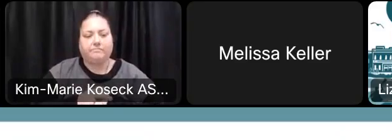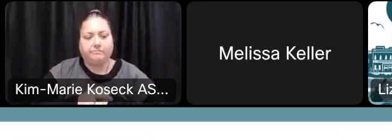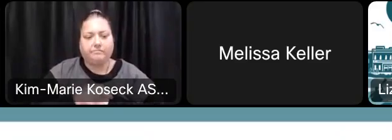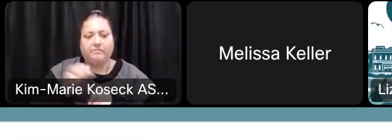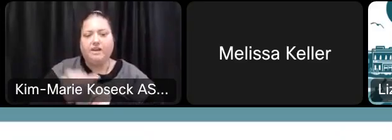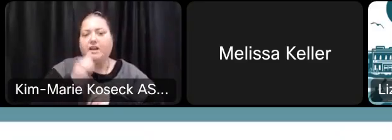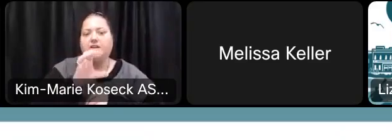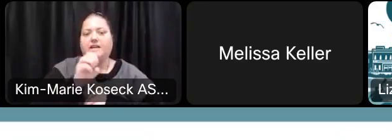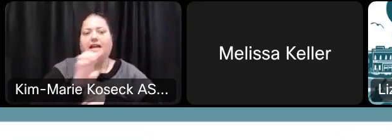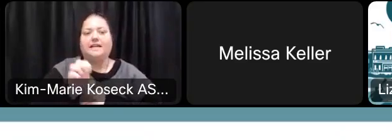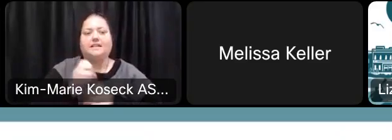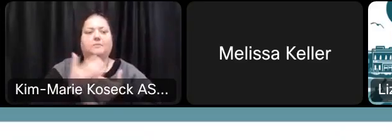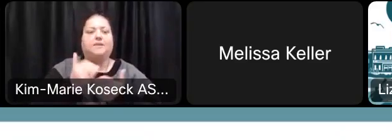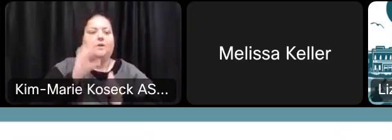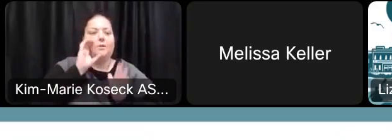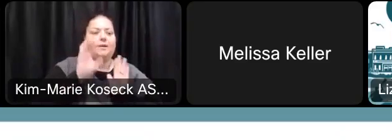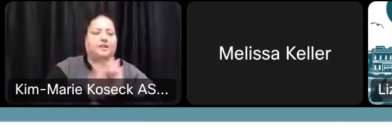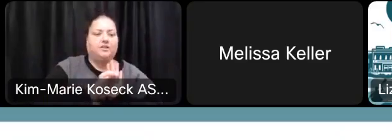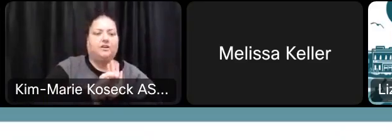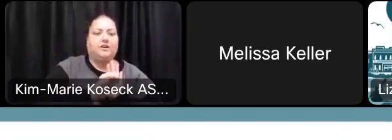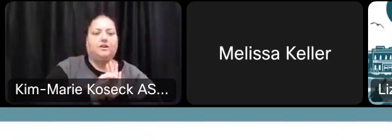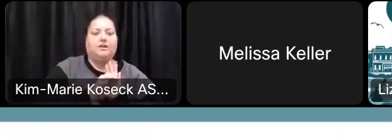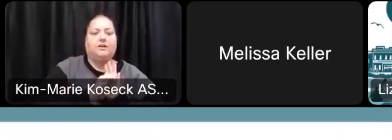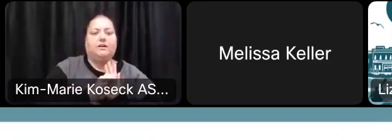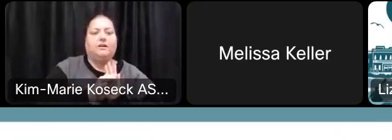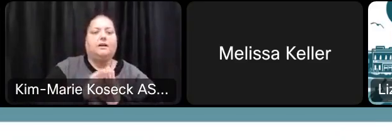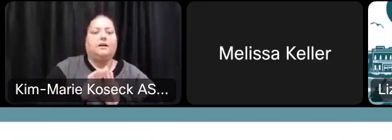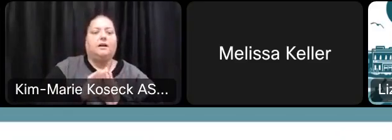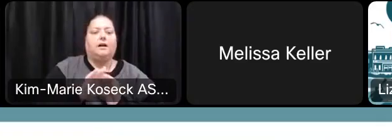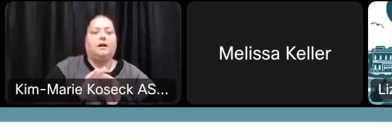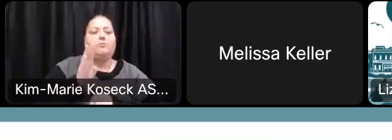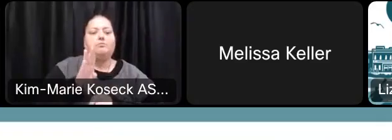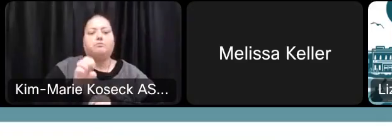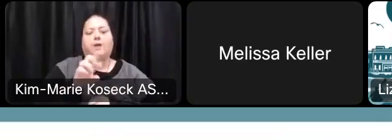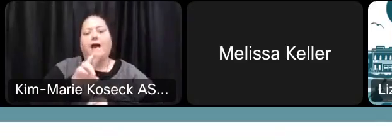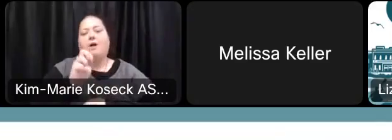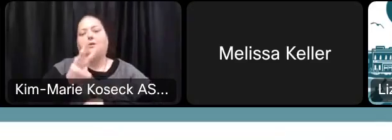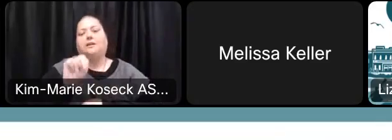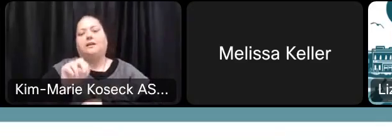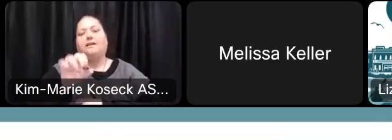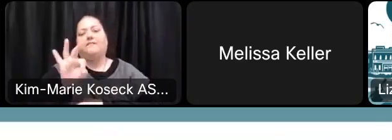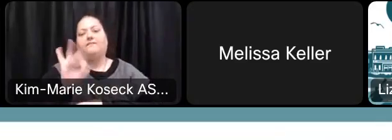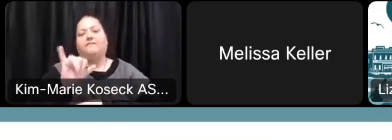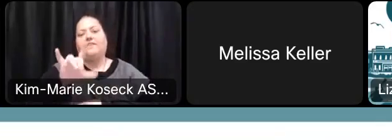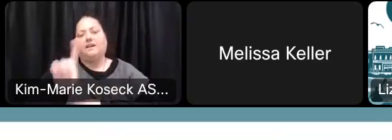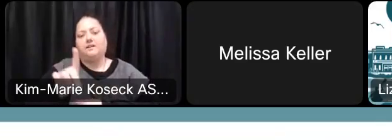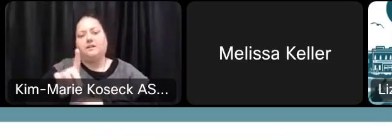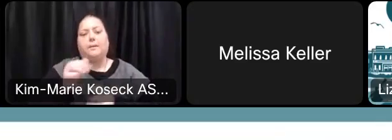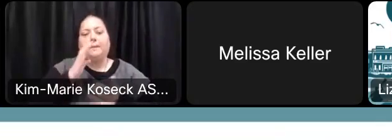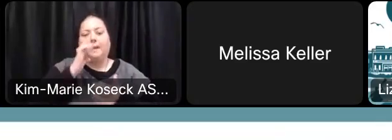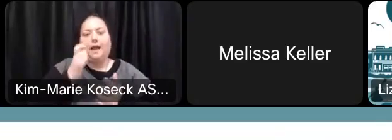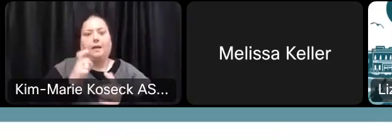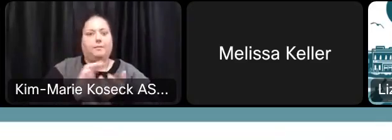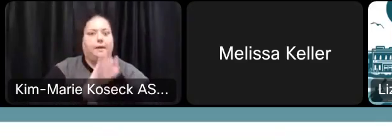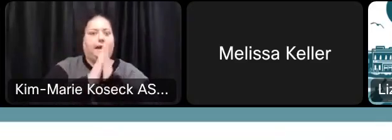Another case, before picture of another brownfield opportunity area project that ended up becoming viable because of